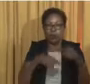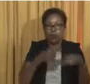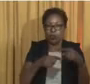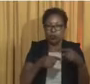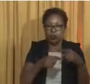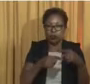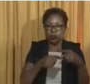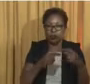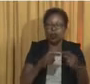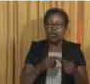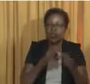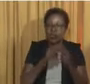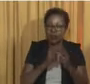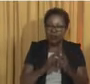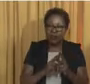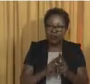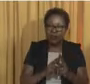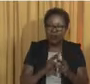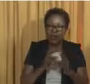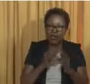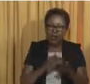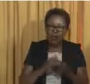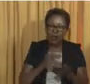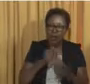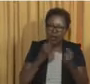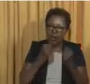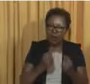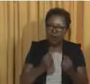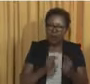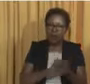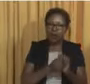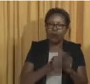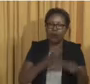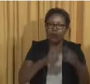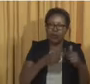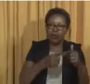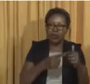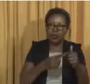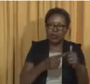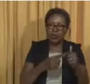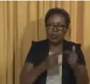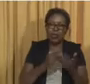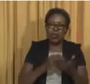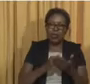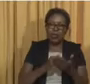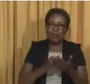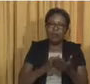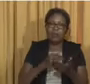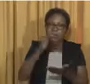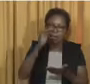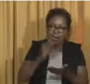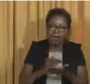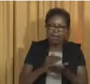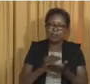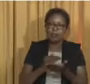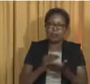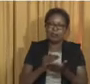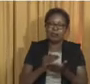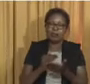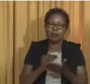more difficult the amendment process, the less there is need for a doctrine of implied limits to